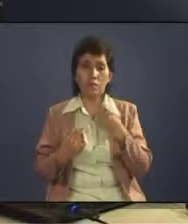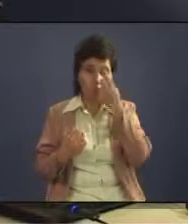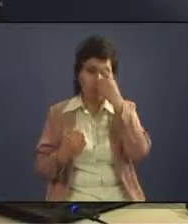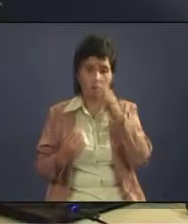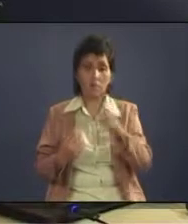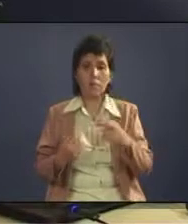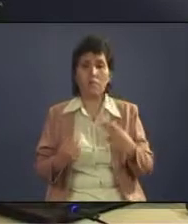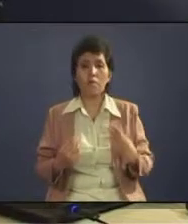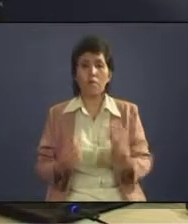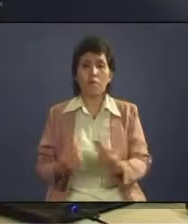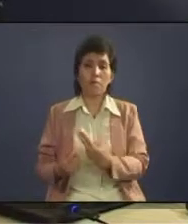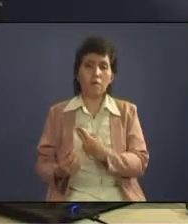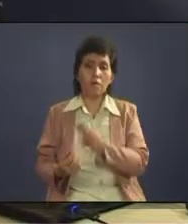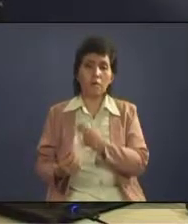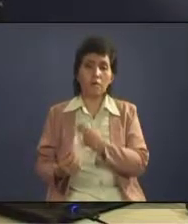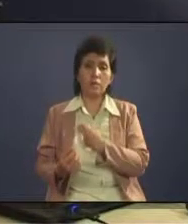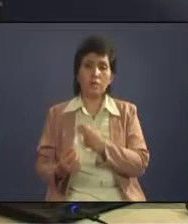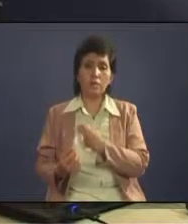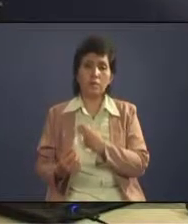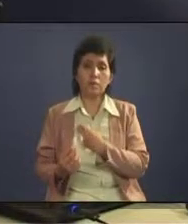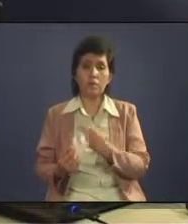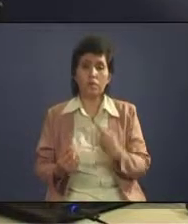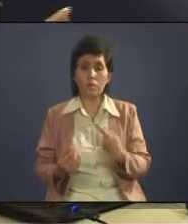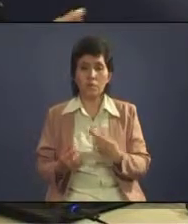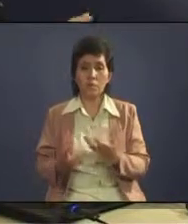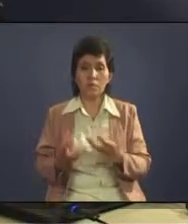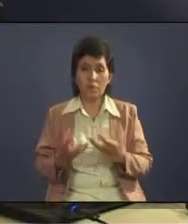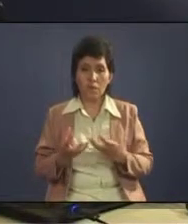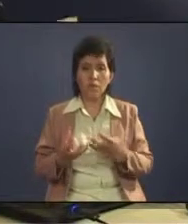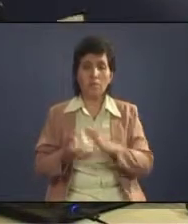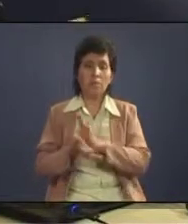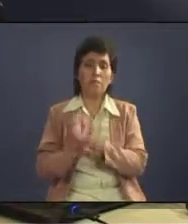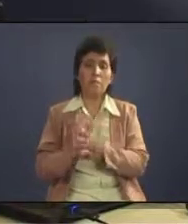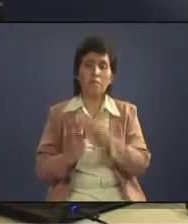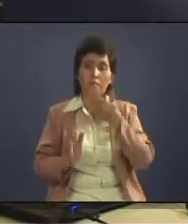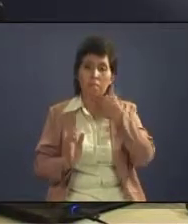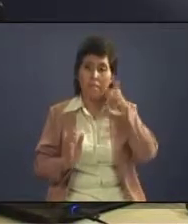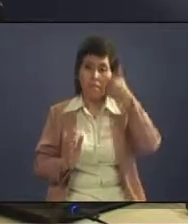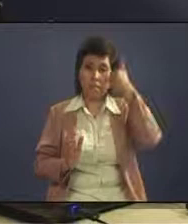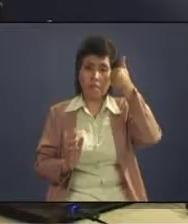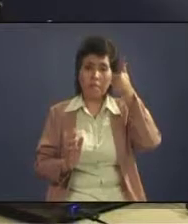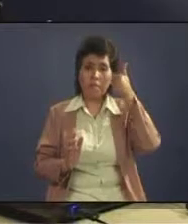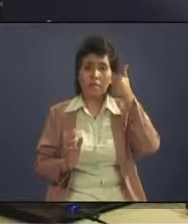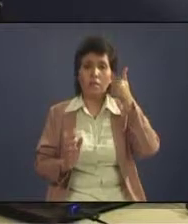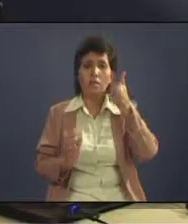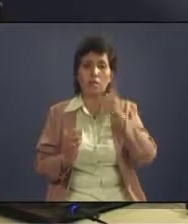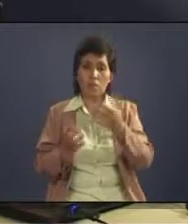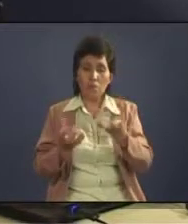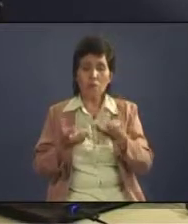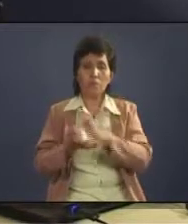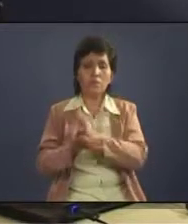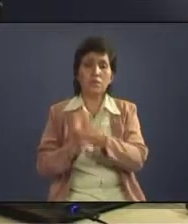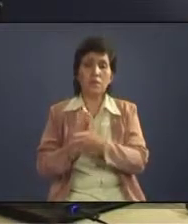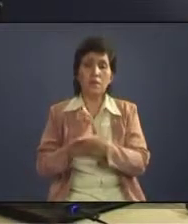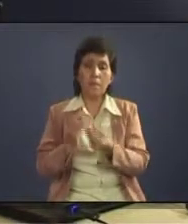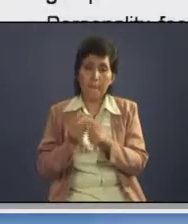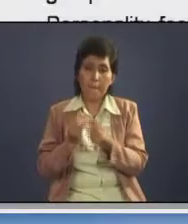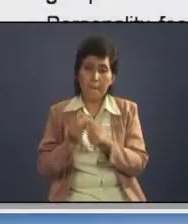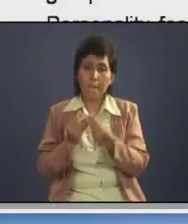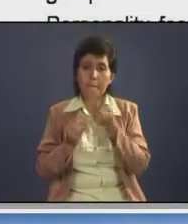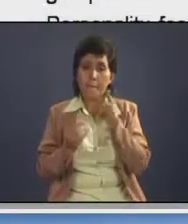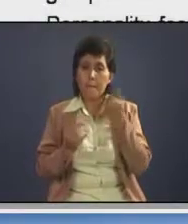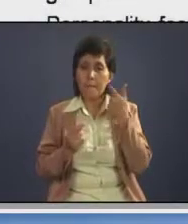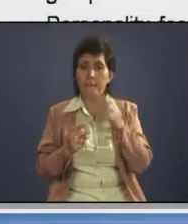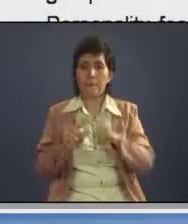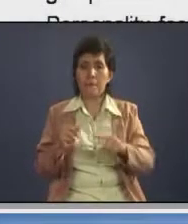other people. We want to be better than other people. We even want to be better than other groups. Okay, now social